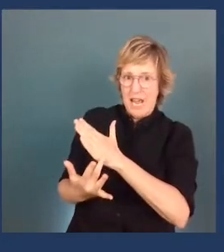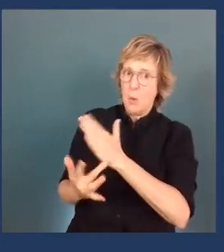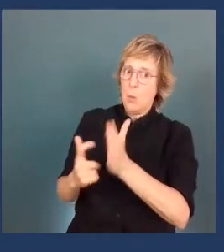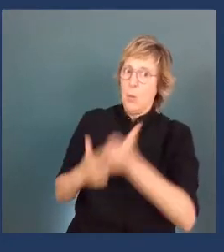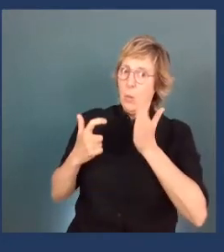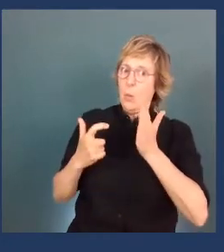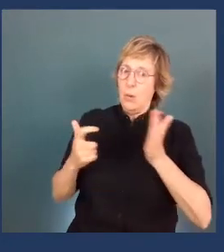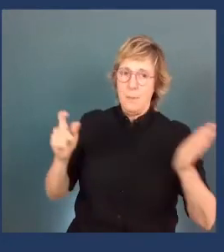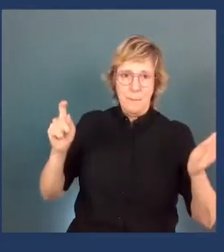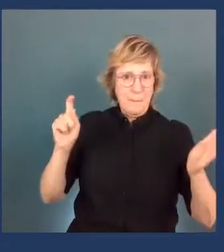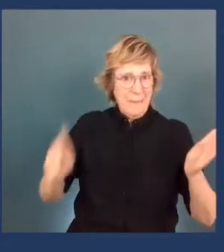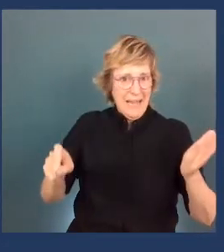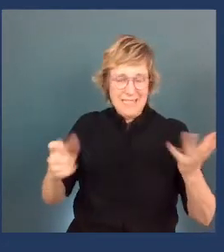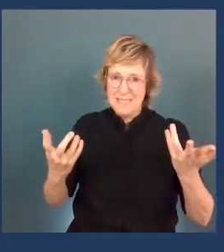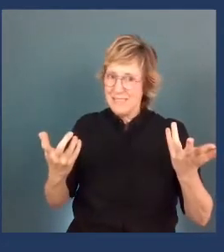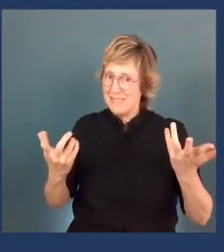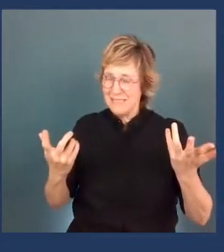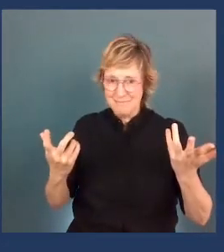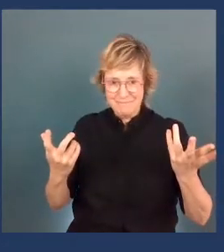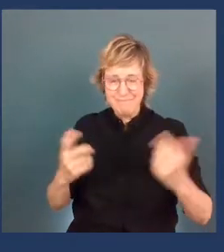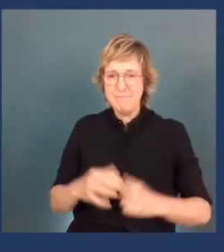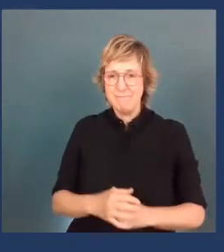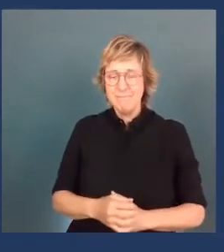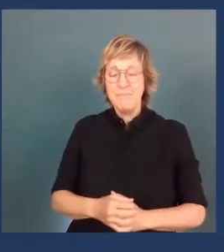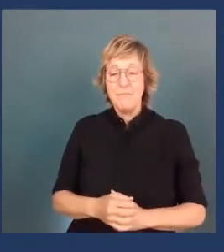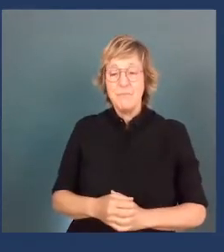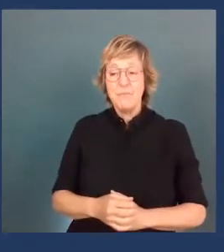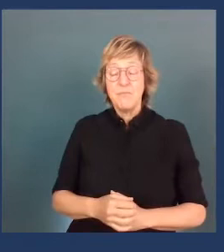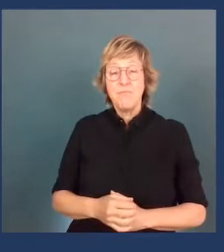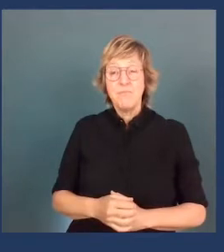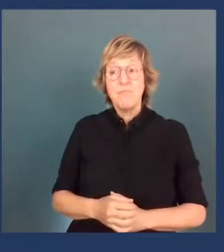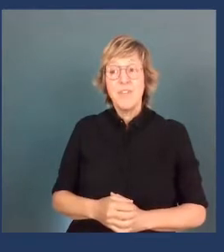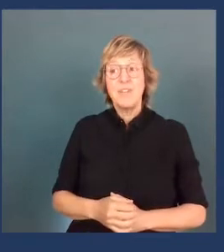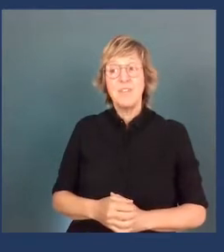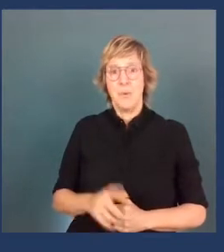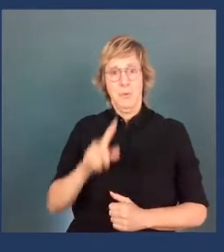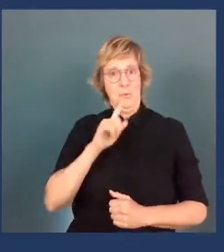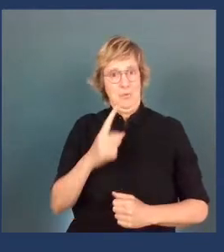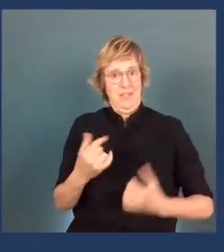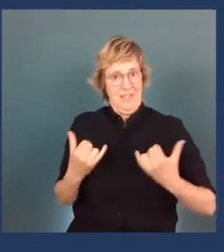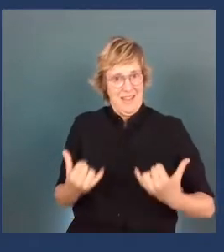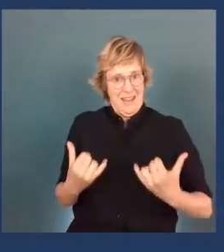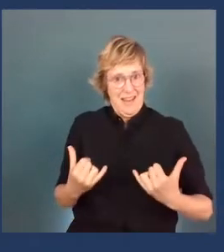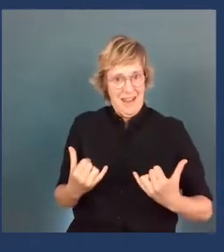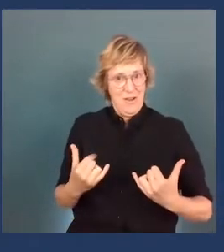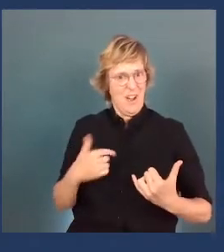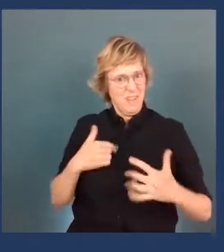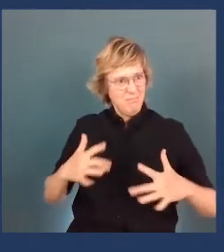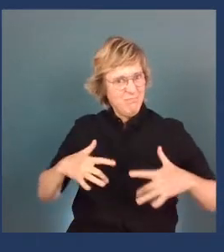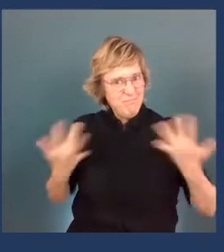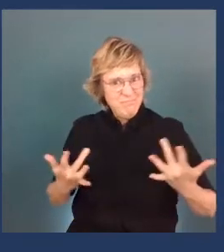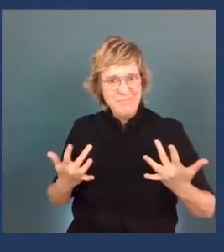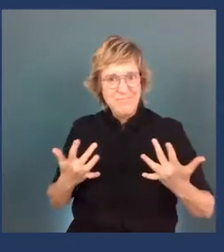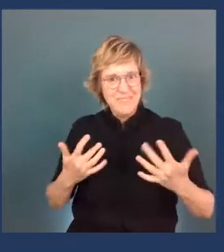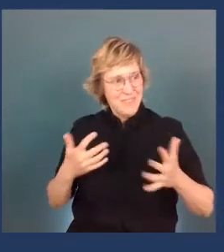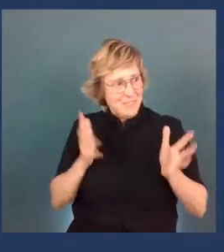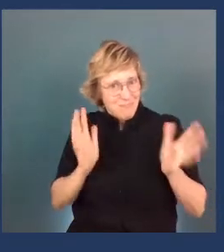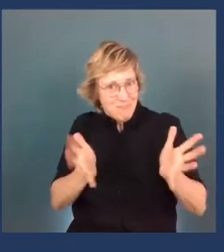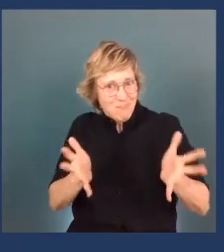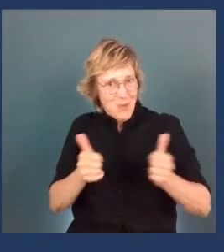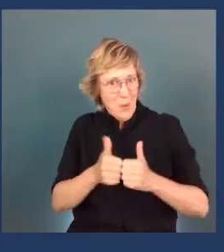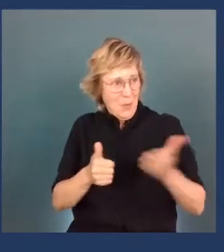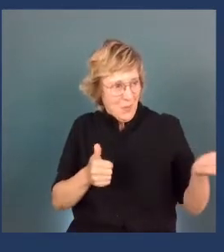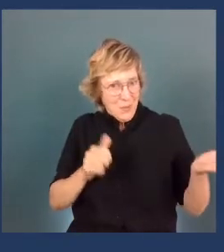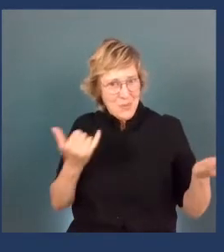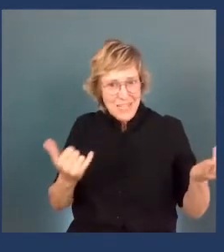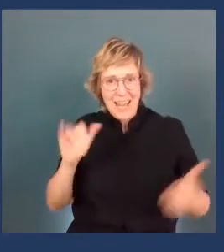becoming increasingly that sort of vital enabler. So I'm really delighted to have the opportunity to chat